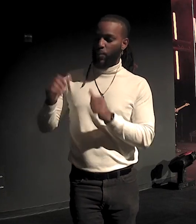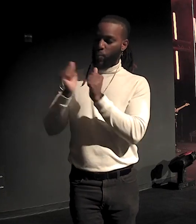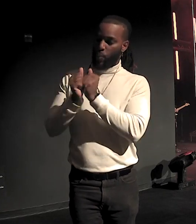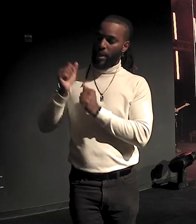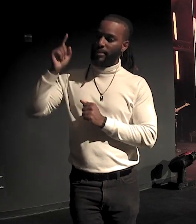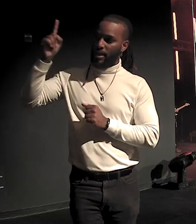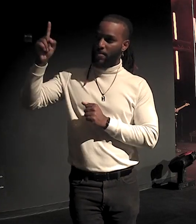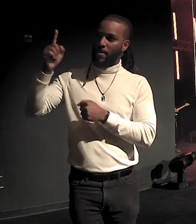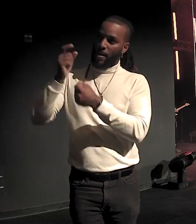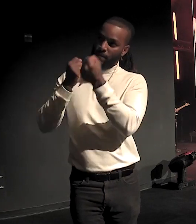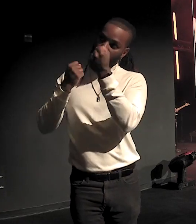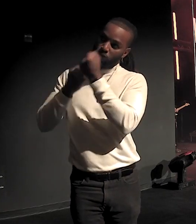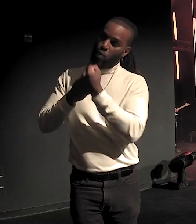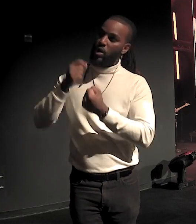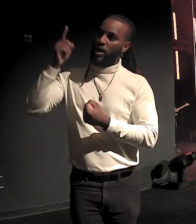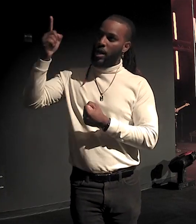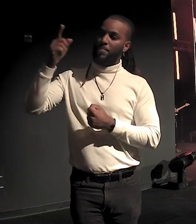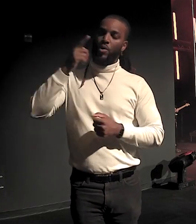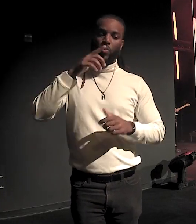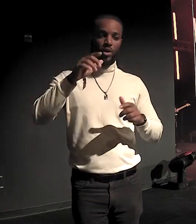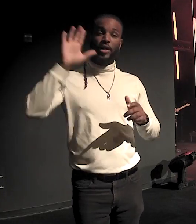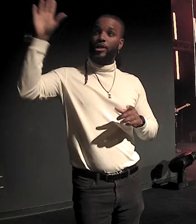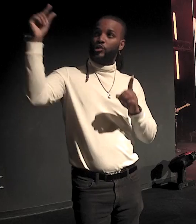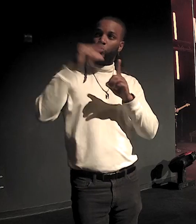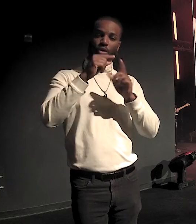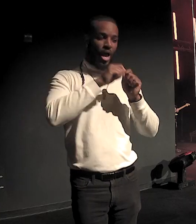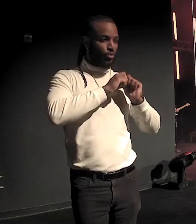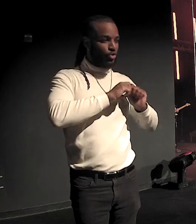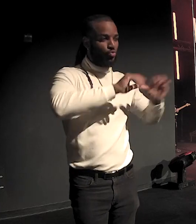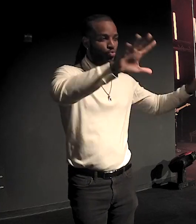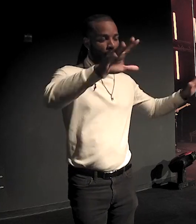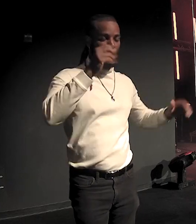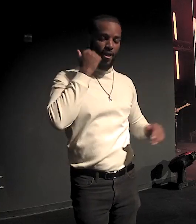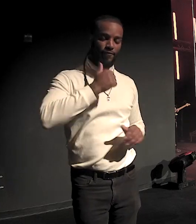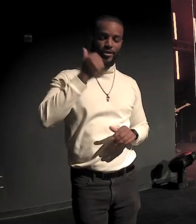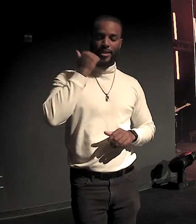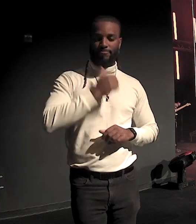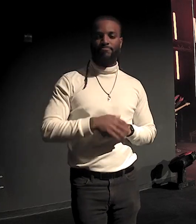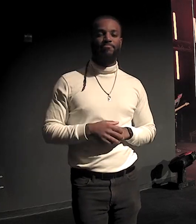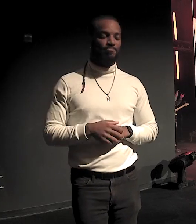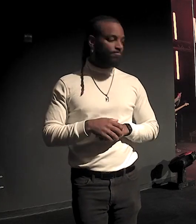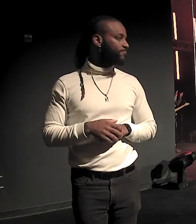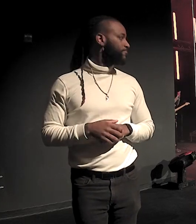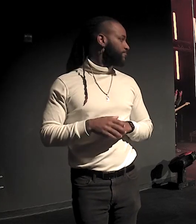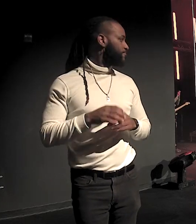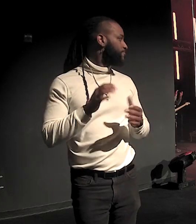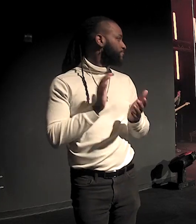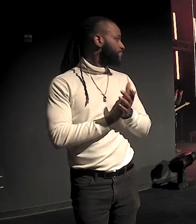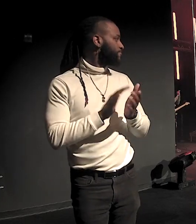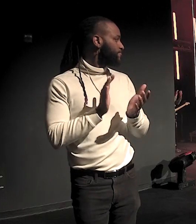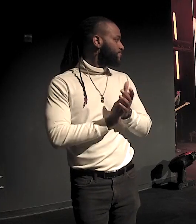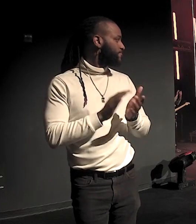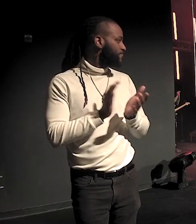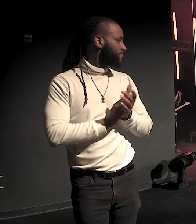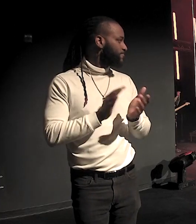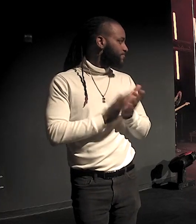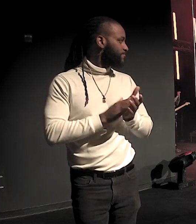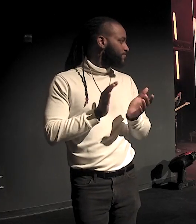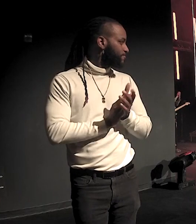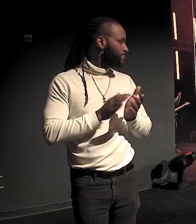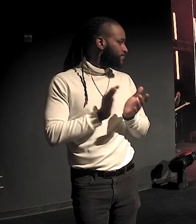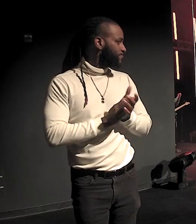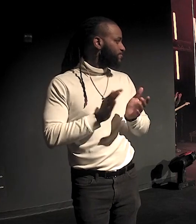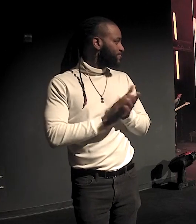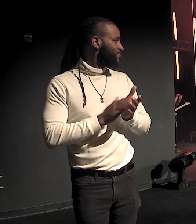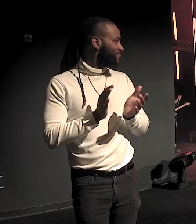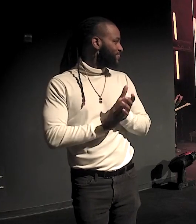him and for him, and will spread his word every day. Let's go. Yeah. Hey,